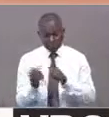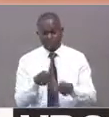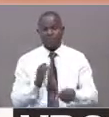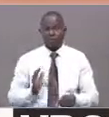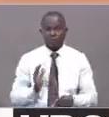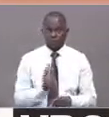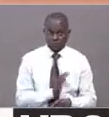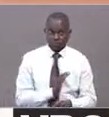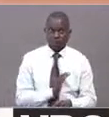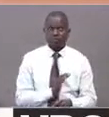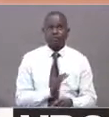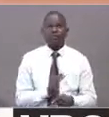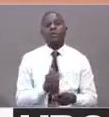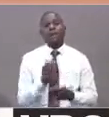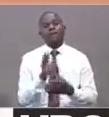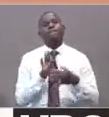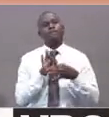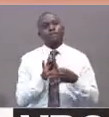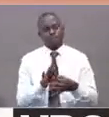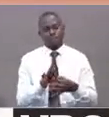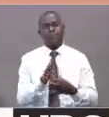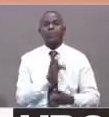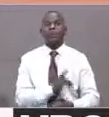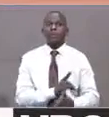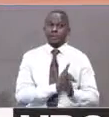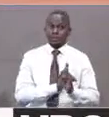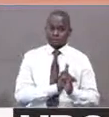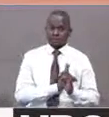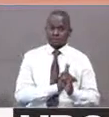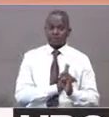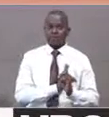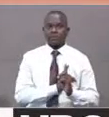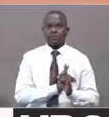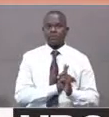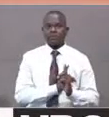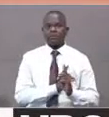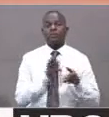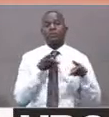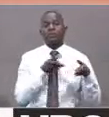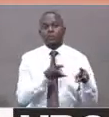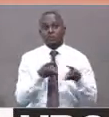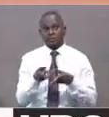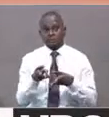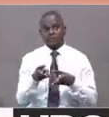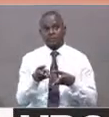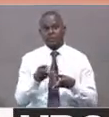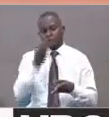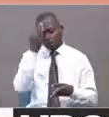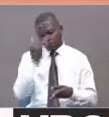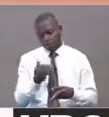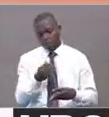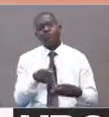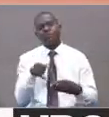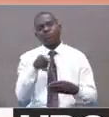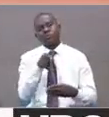board. Let them be part of our security architecture. Because with